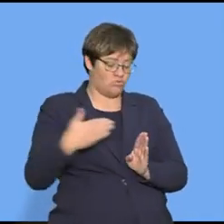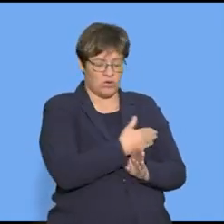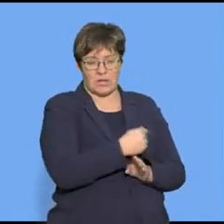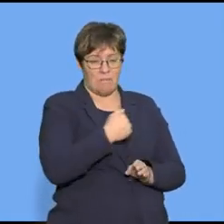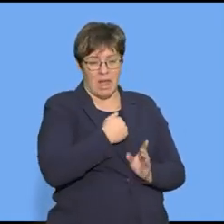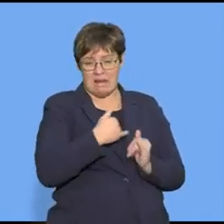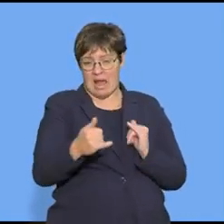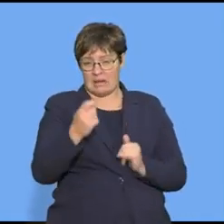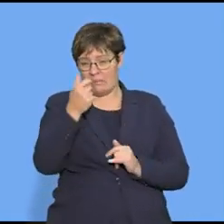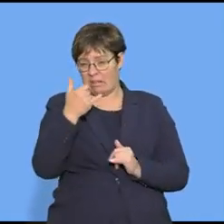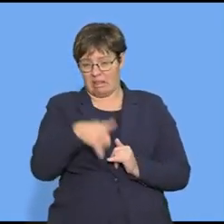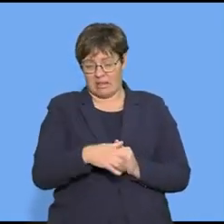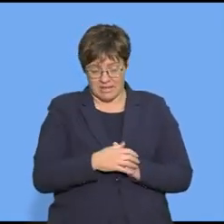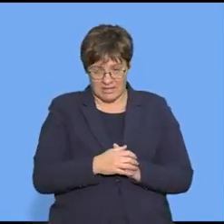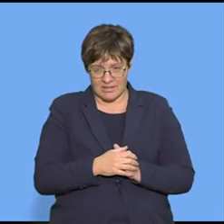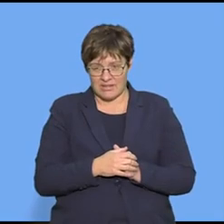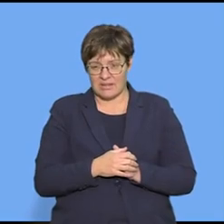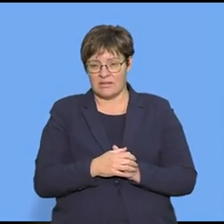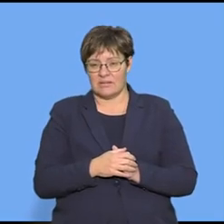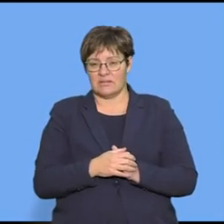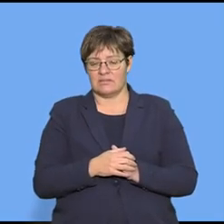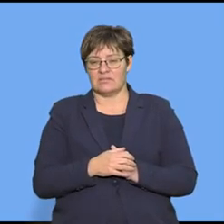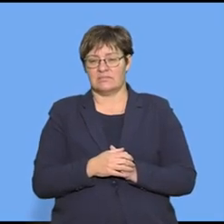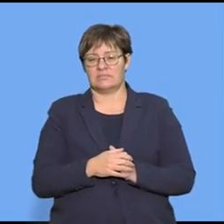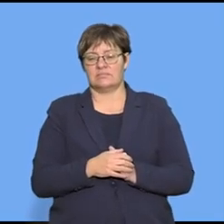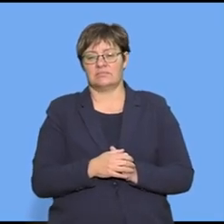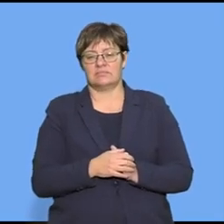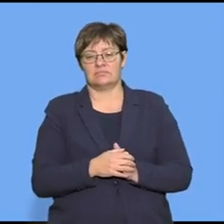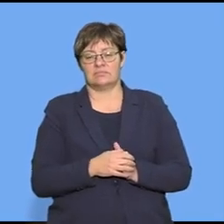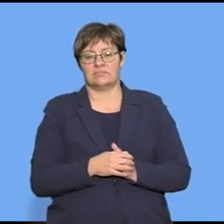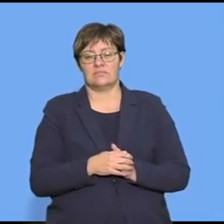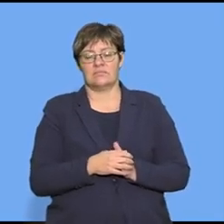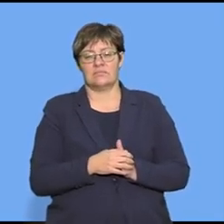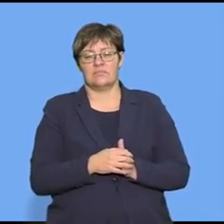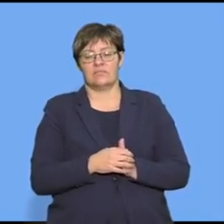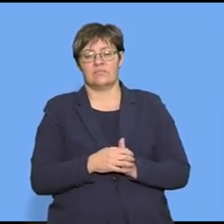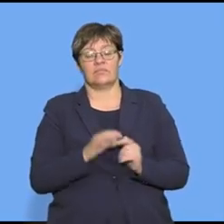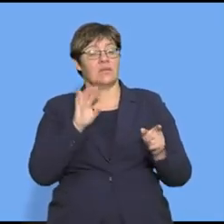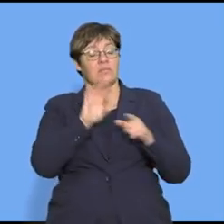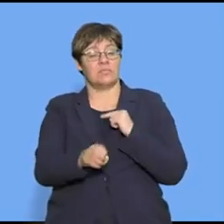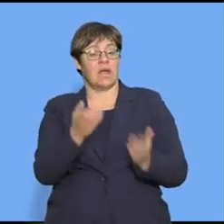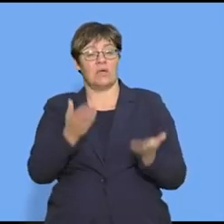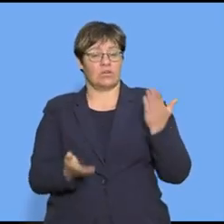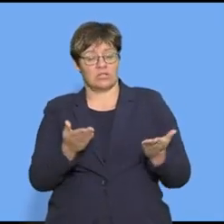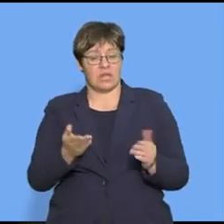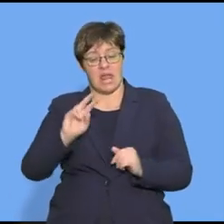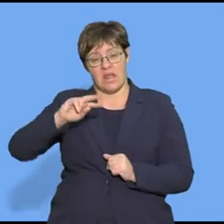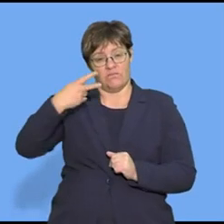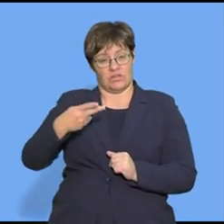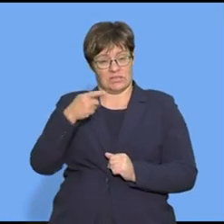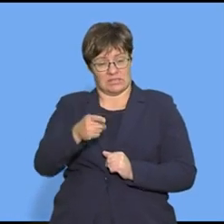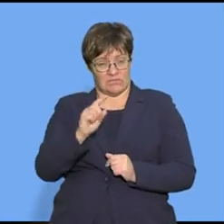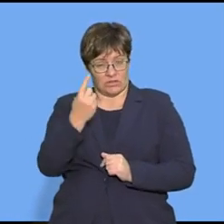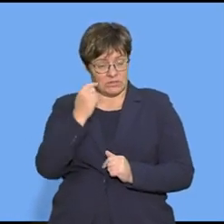although my line seems, or my curve seems to be crossing. Now, determine the equation of the inverse of